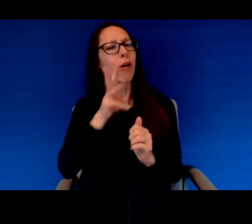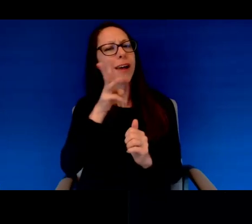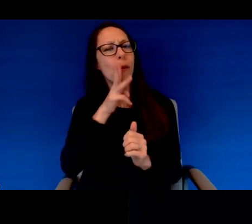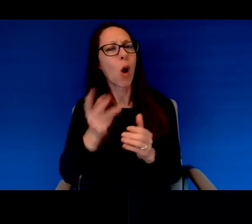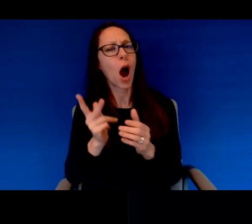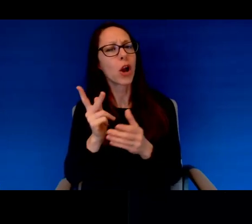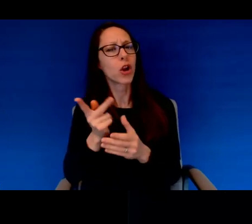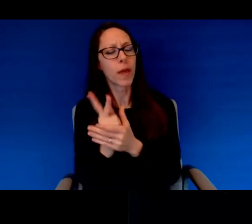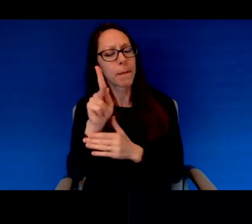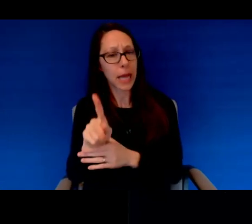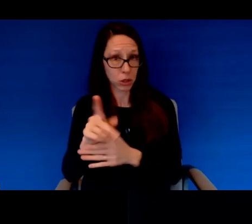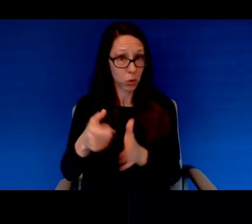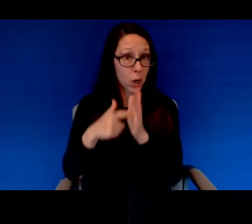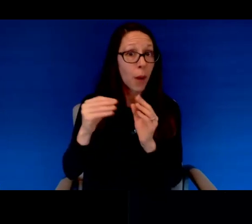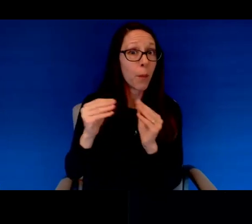than on Earth?